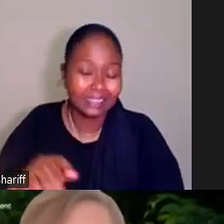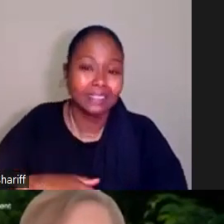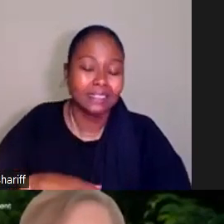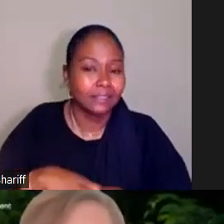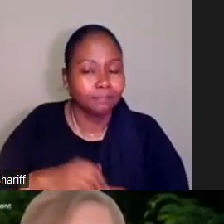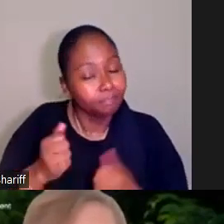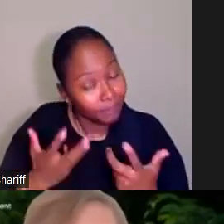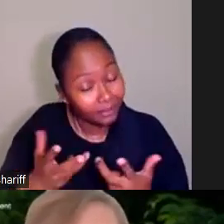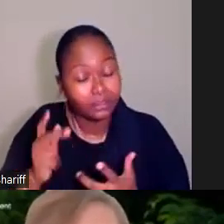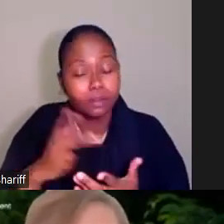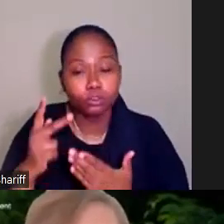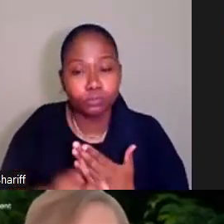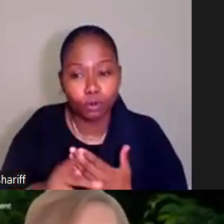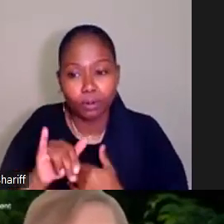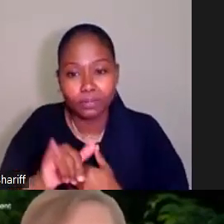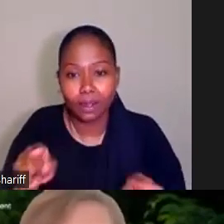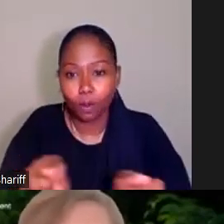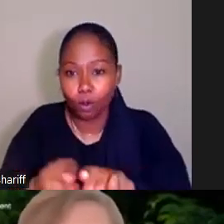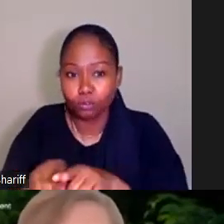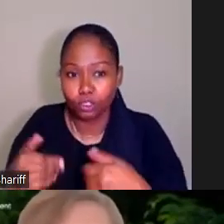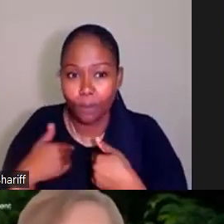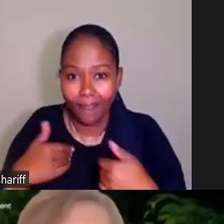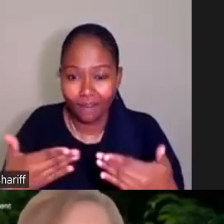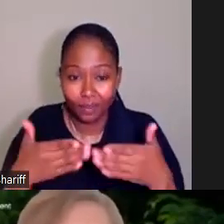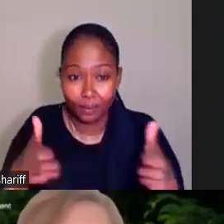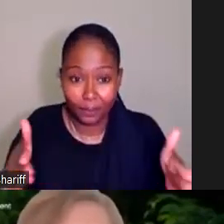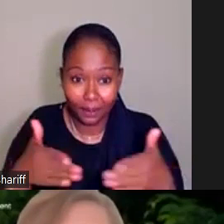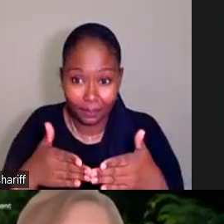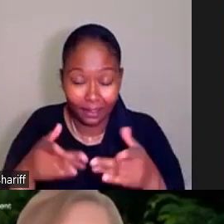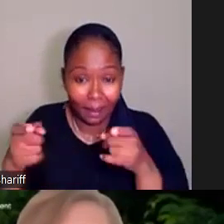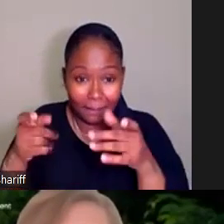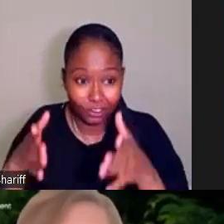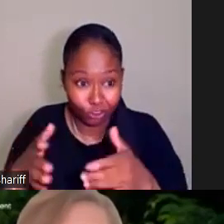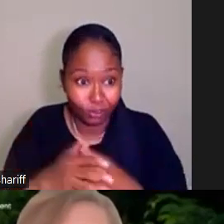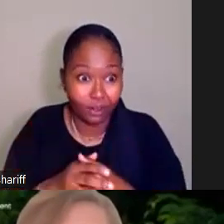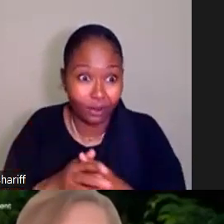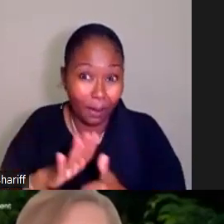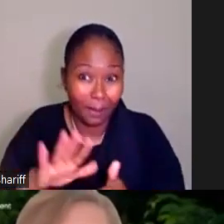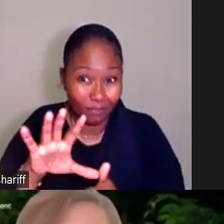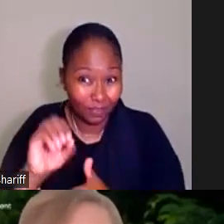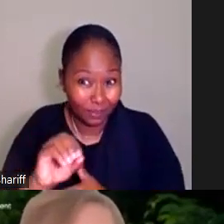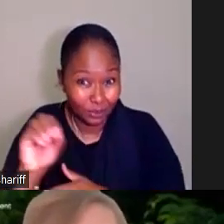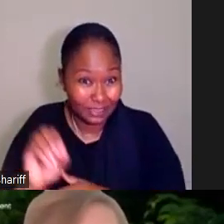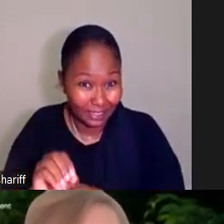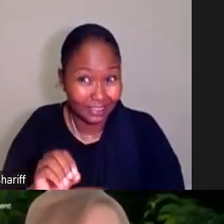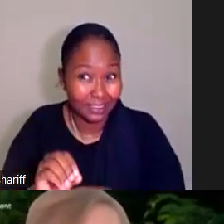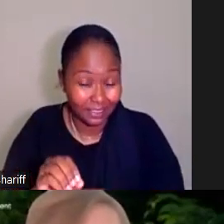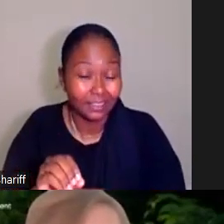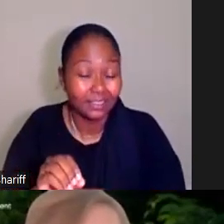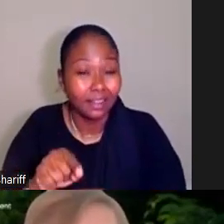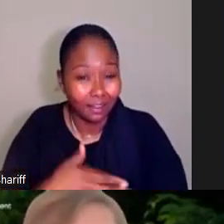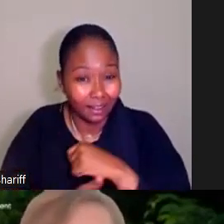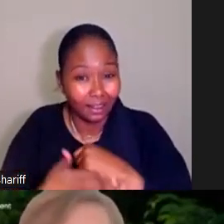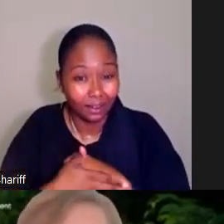those programs who also have the public administrator, which is about 50% of the time, the county budget is